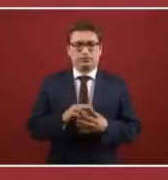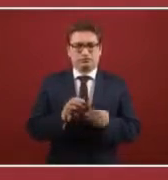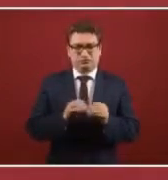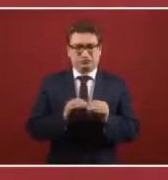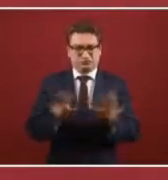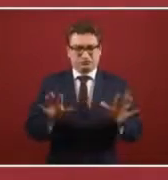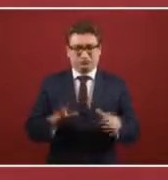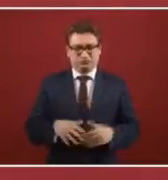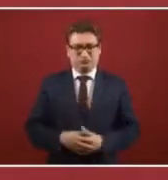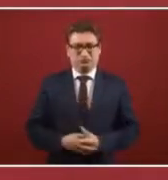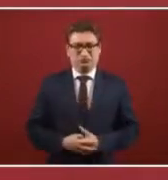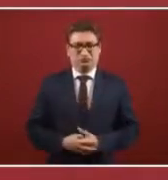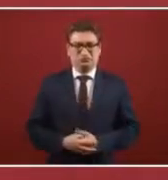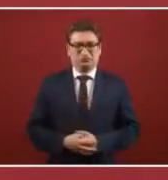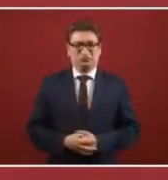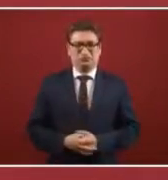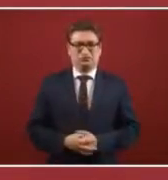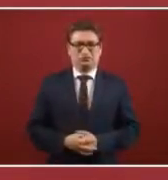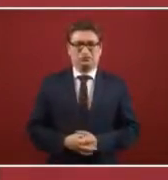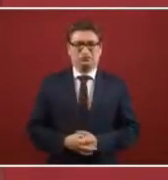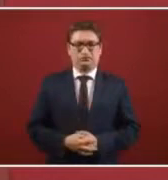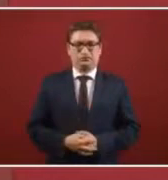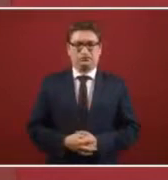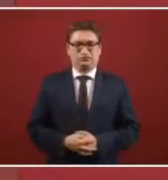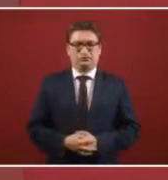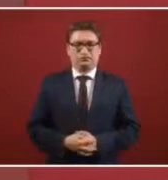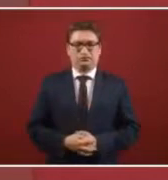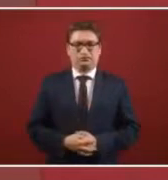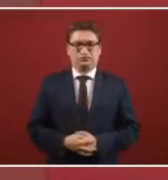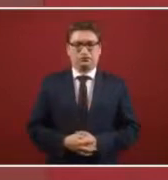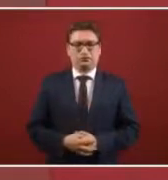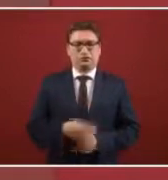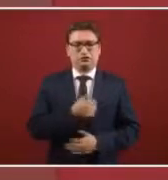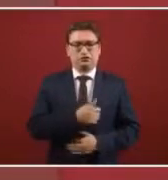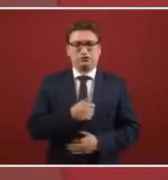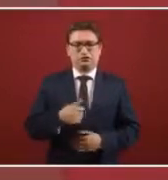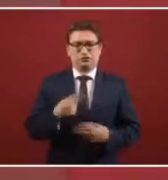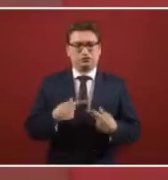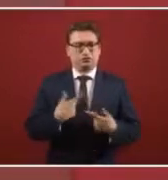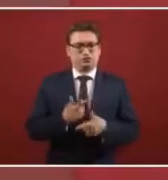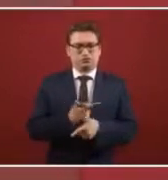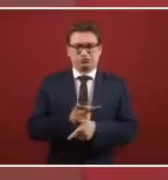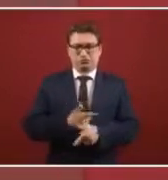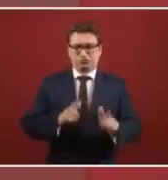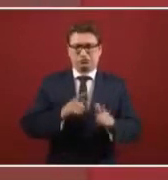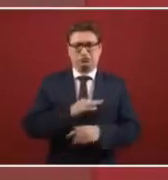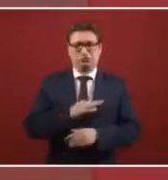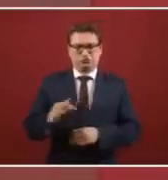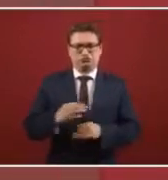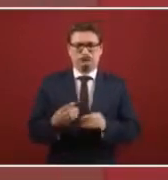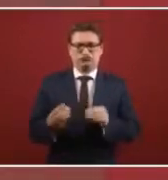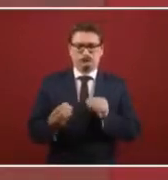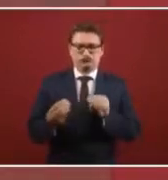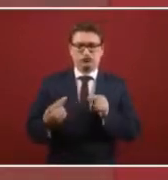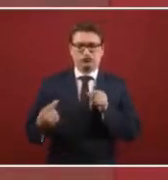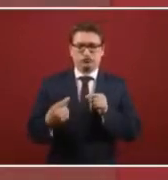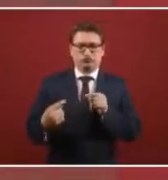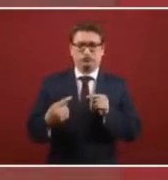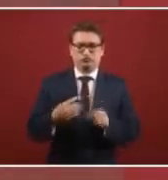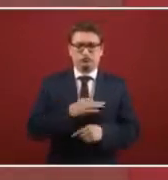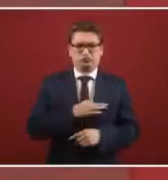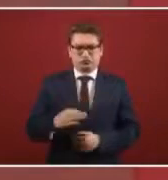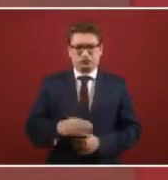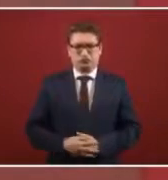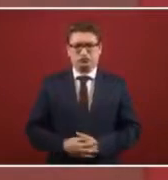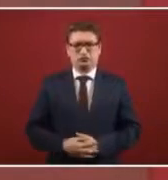need to clarify que se garantizan las libertades that we guarantee the liberties para que haya debate so there could be sobre estos debate